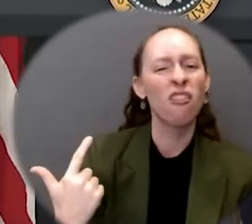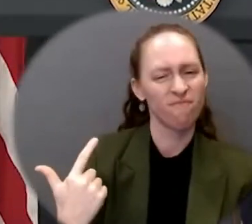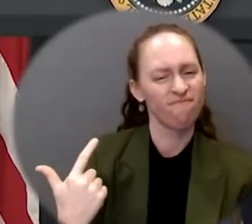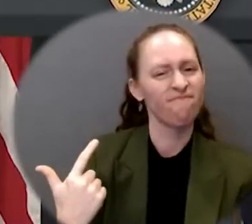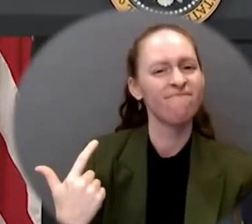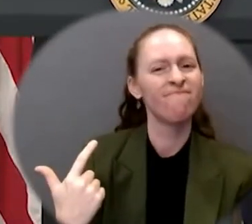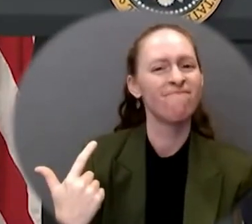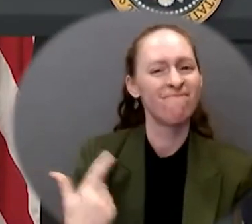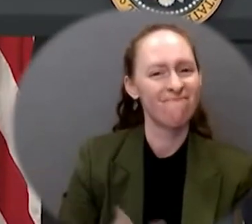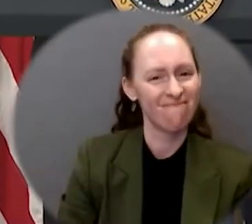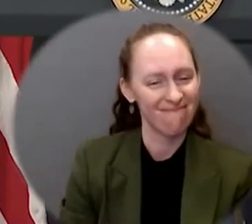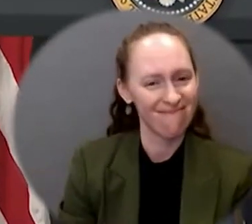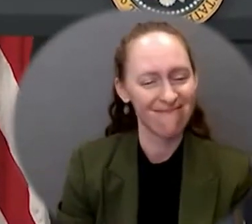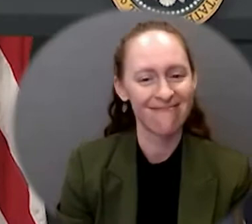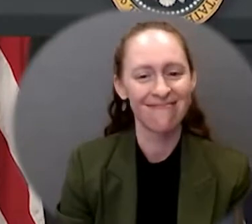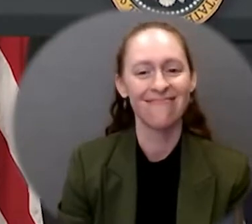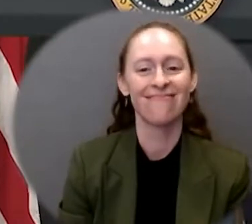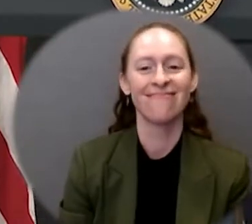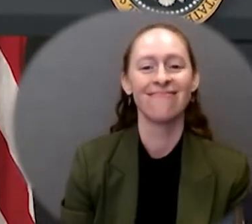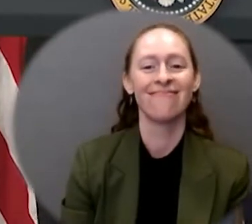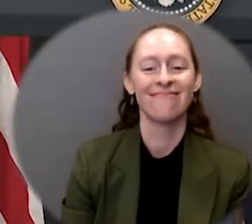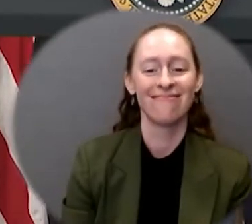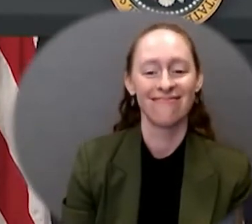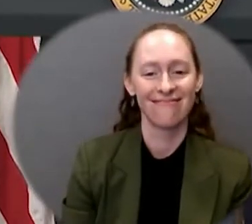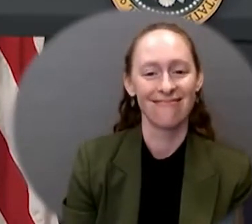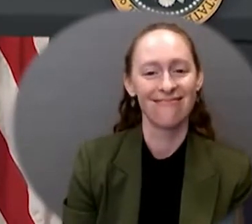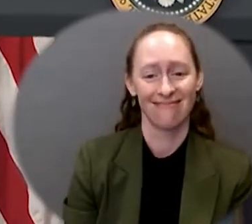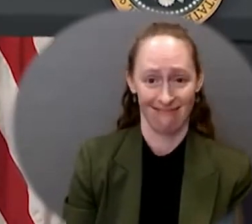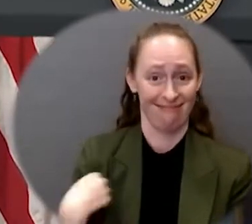Our family was lucky enough to have two wonderful dogs.